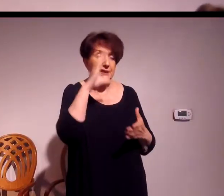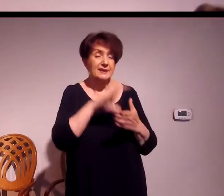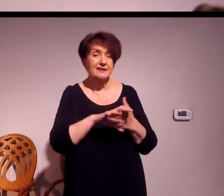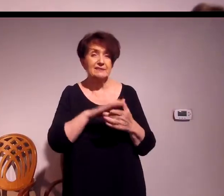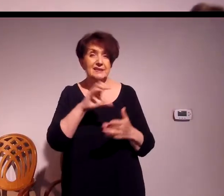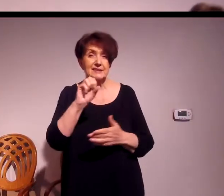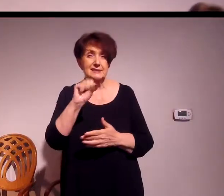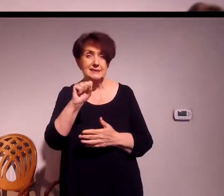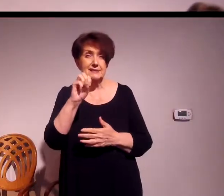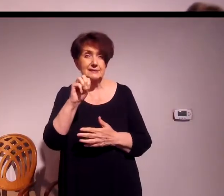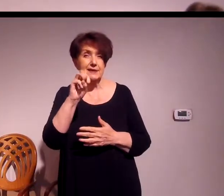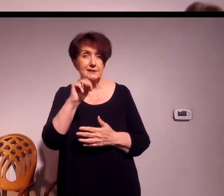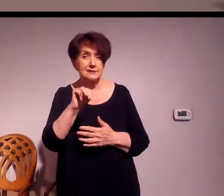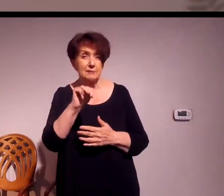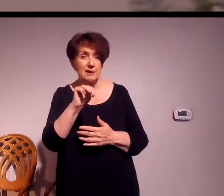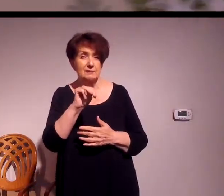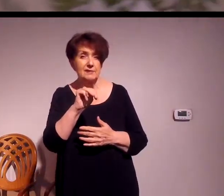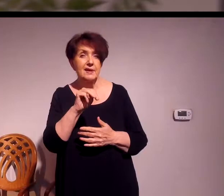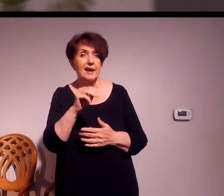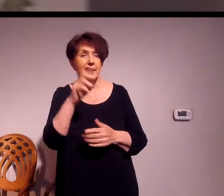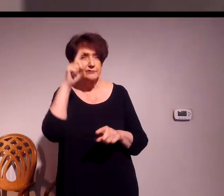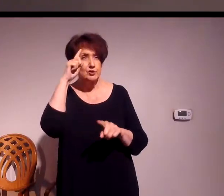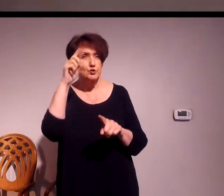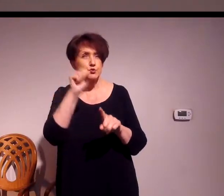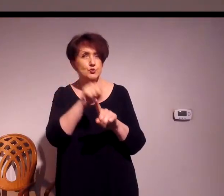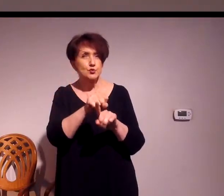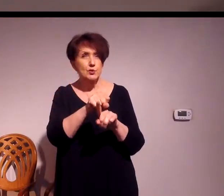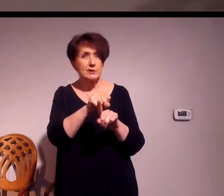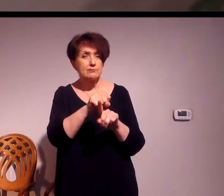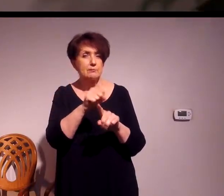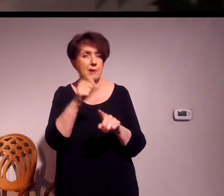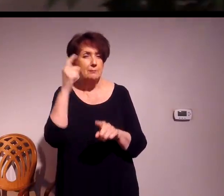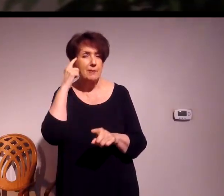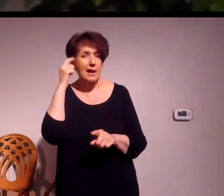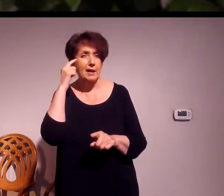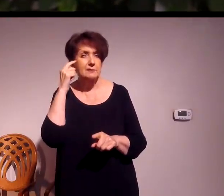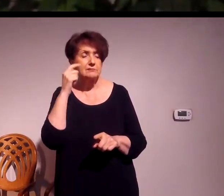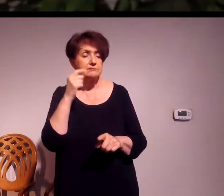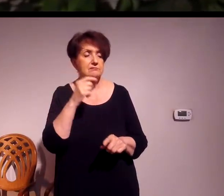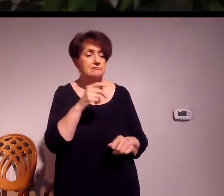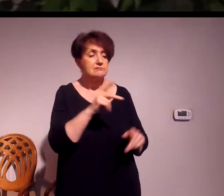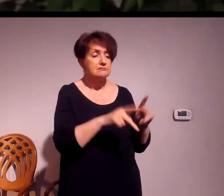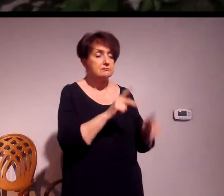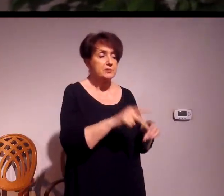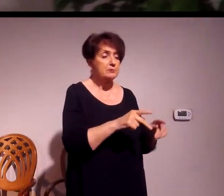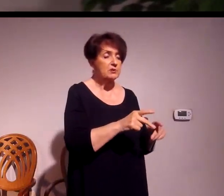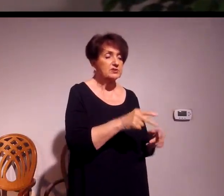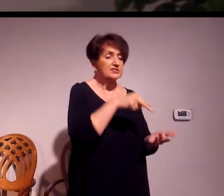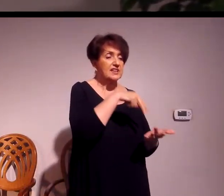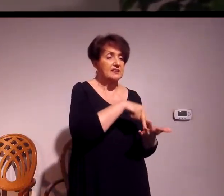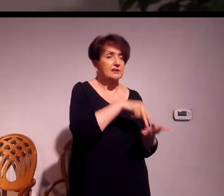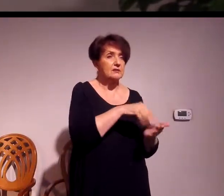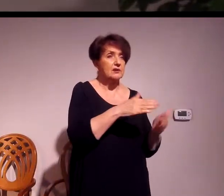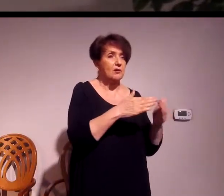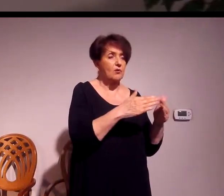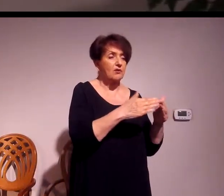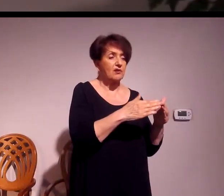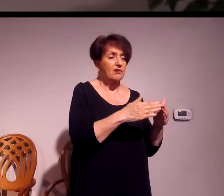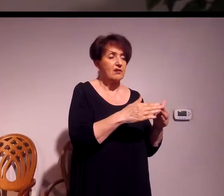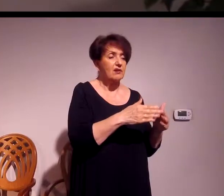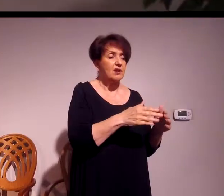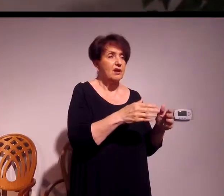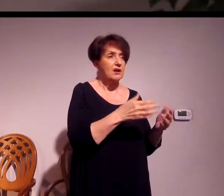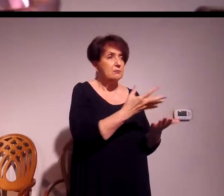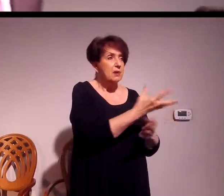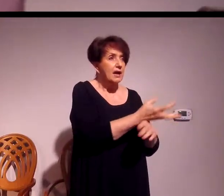I have to trick myself sometimes with my mind? Well, when people are out there panhandling or they want something, you know, I'm just like anybody else. I'm thinking, I ain't going to give you no money. You got better shoes